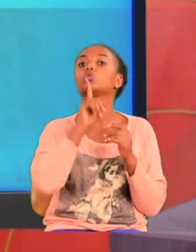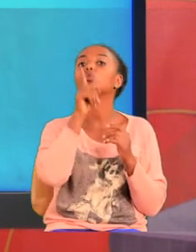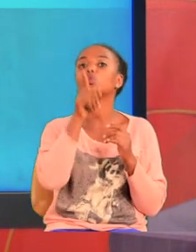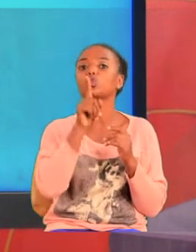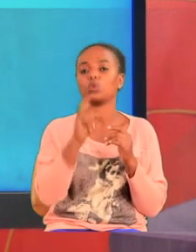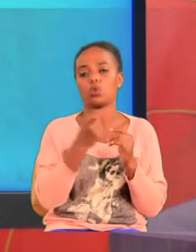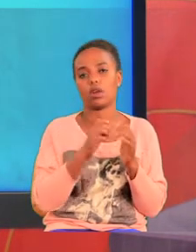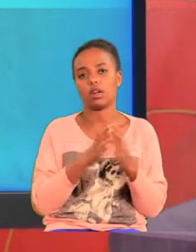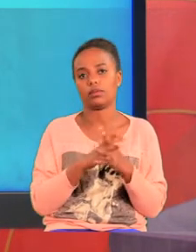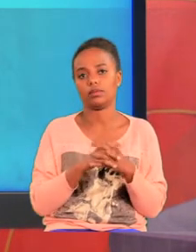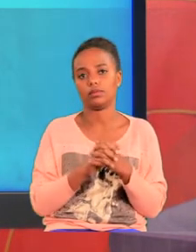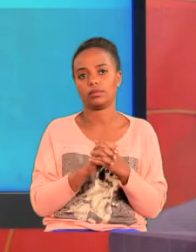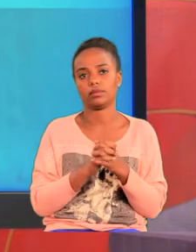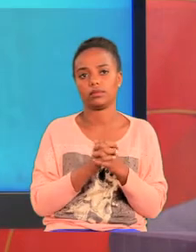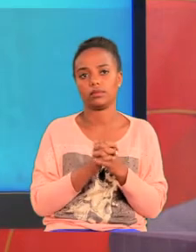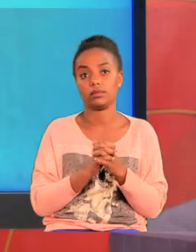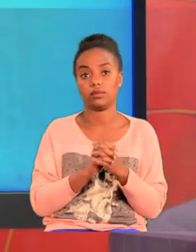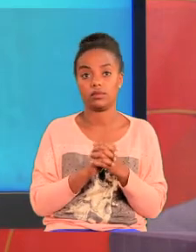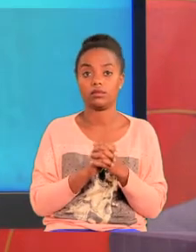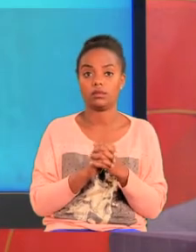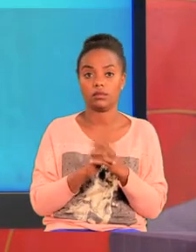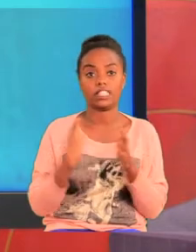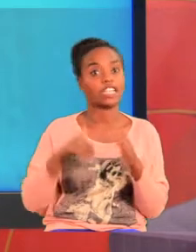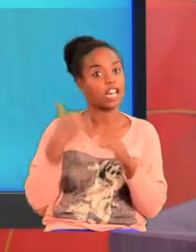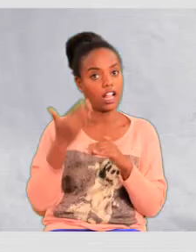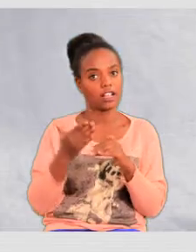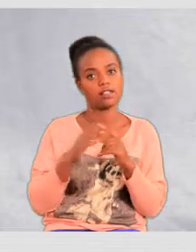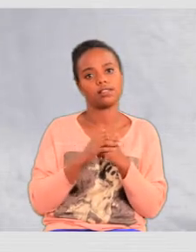The truth value is true. Now, next,